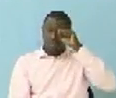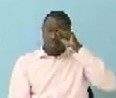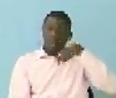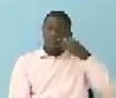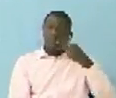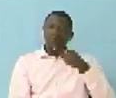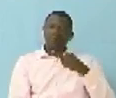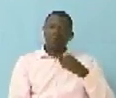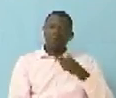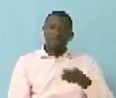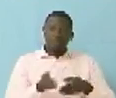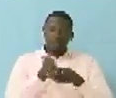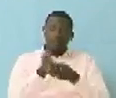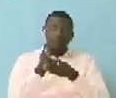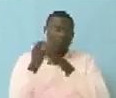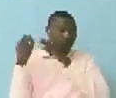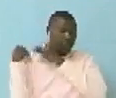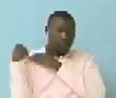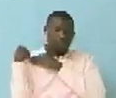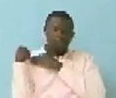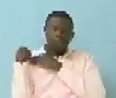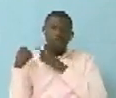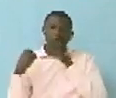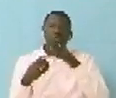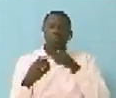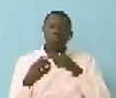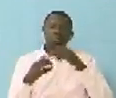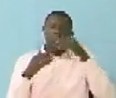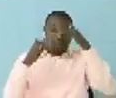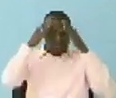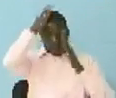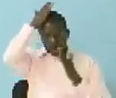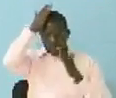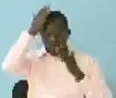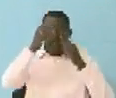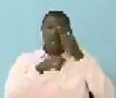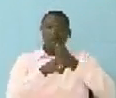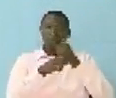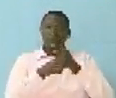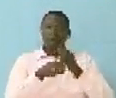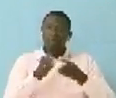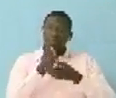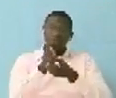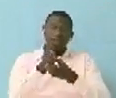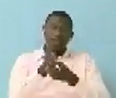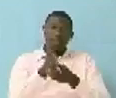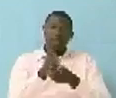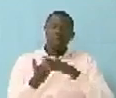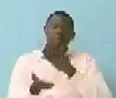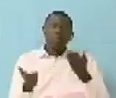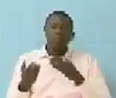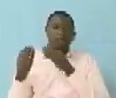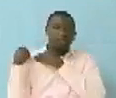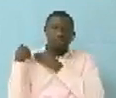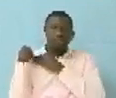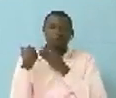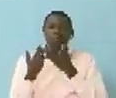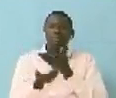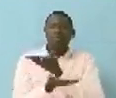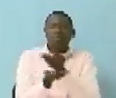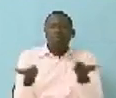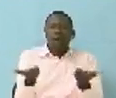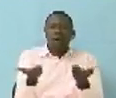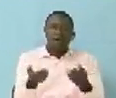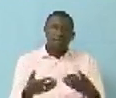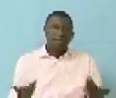the then Lieutenant General of the Gambia Armed Forces, where did the ultimate responsibility lie? Ila fahamu